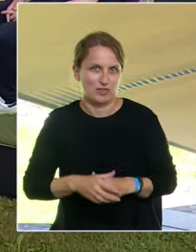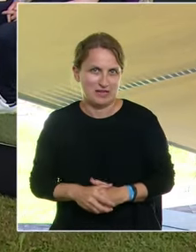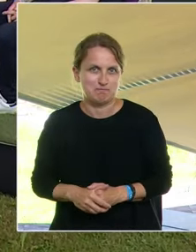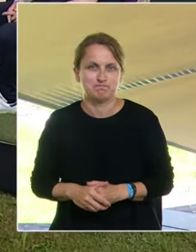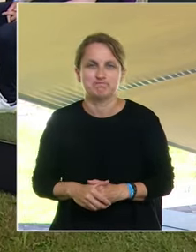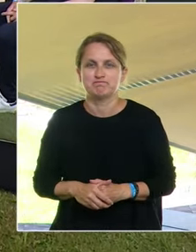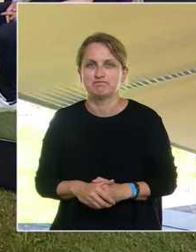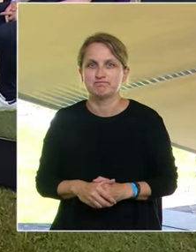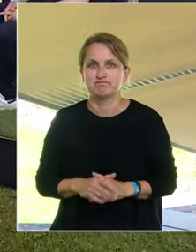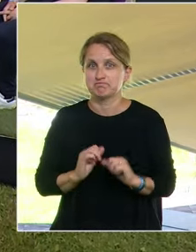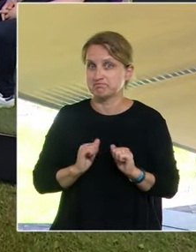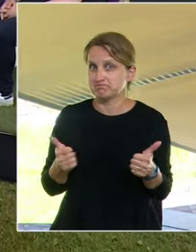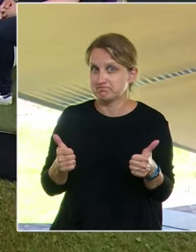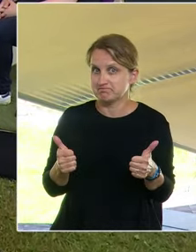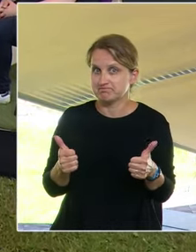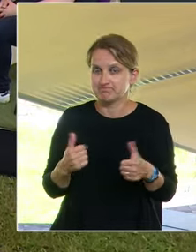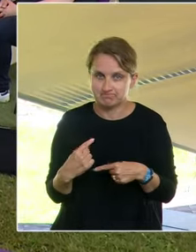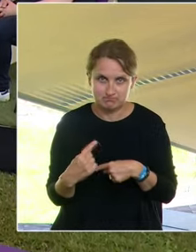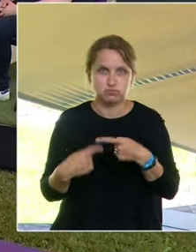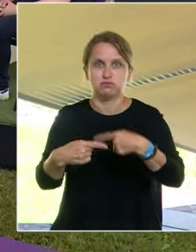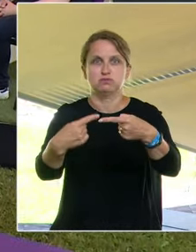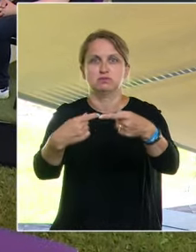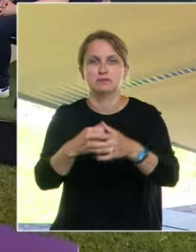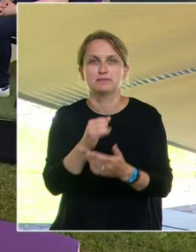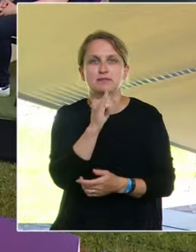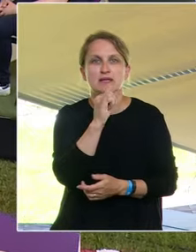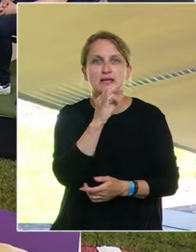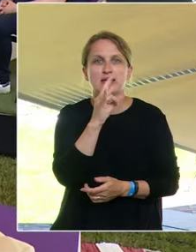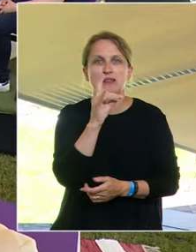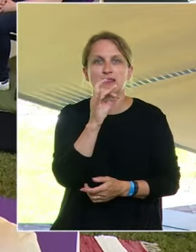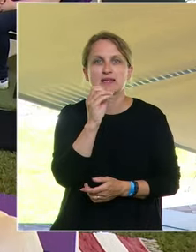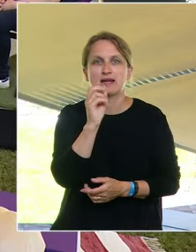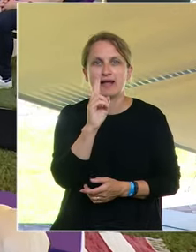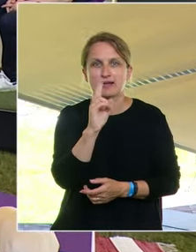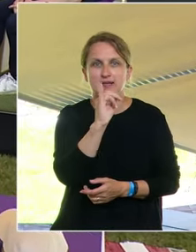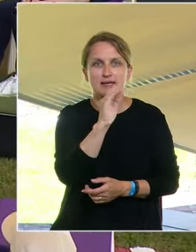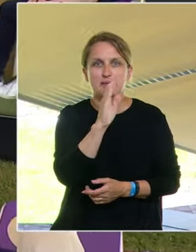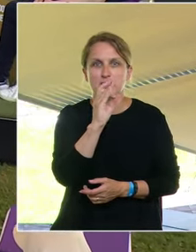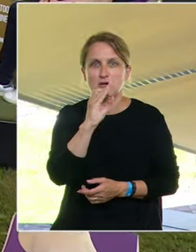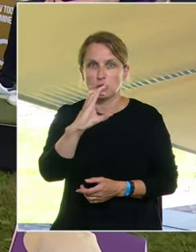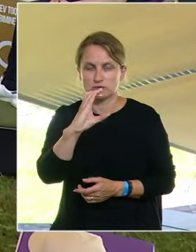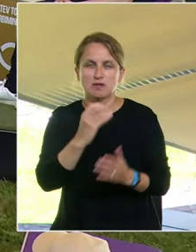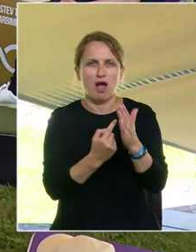Novitskova. All right, so let's get going. Indrek Ibrus, I want to start with you. So